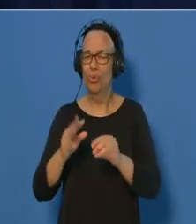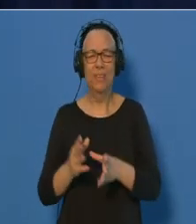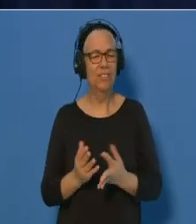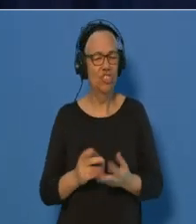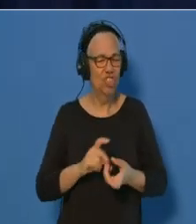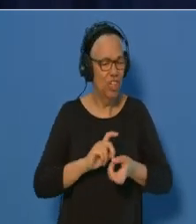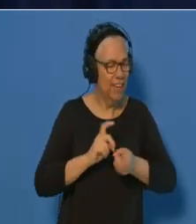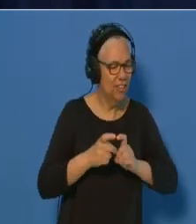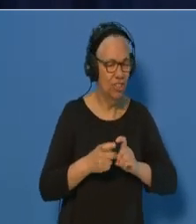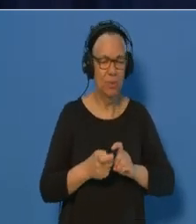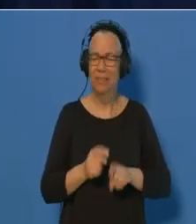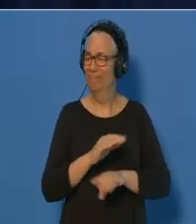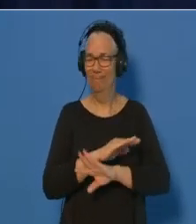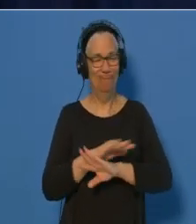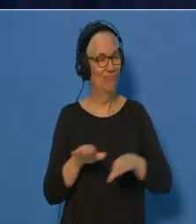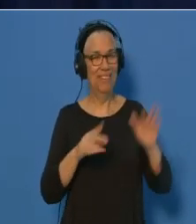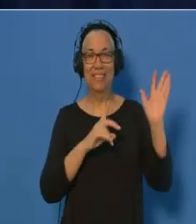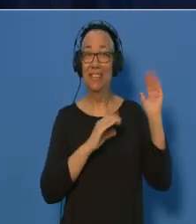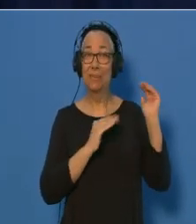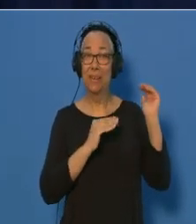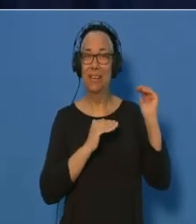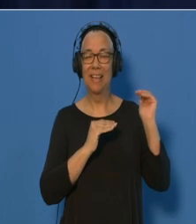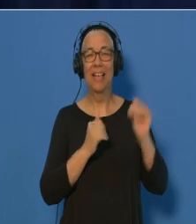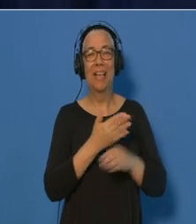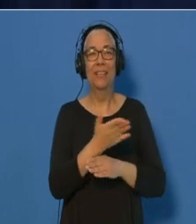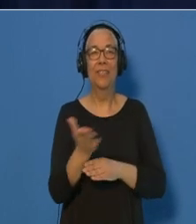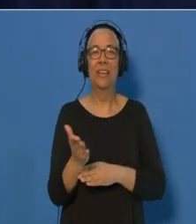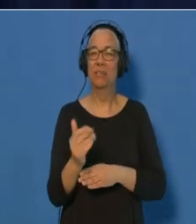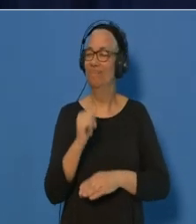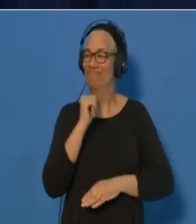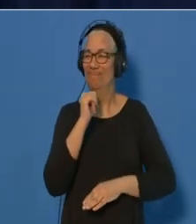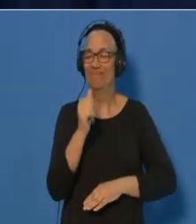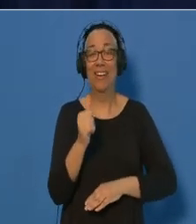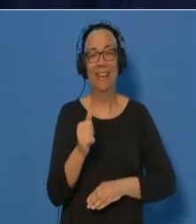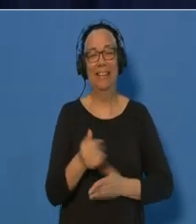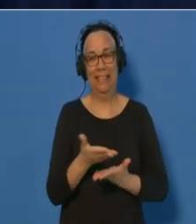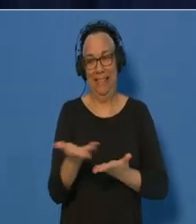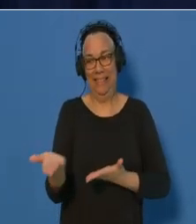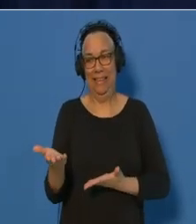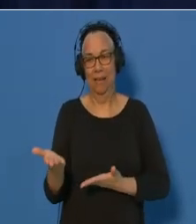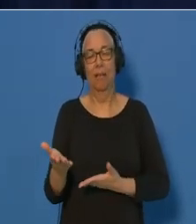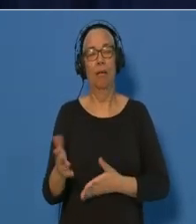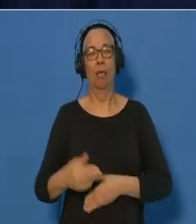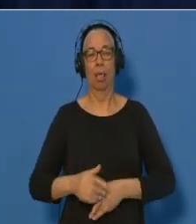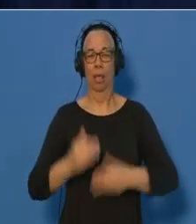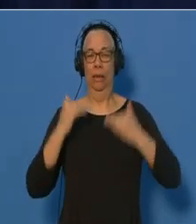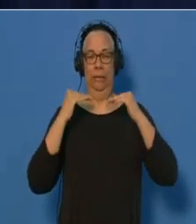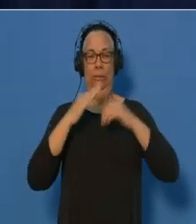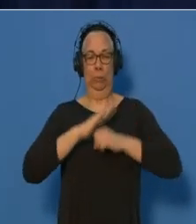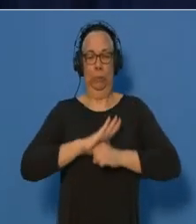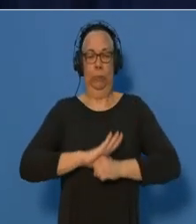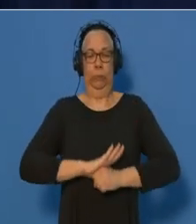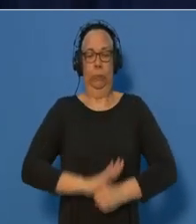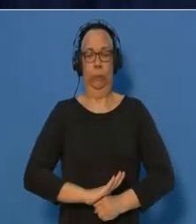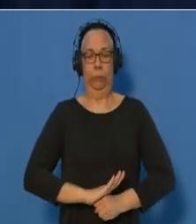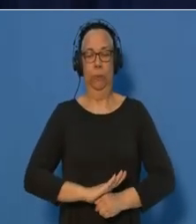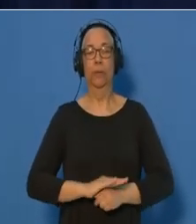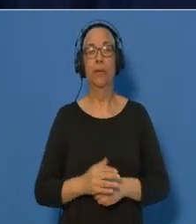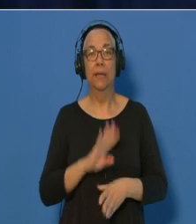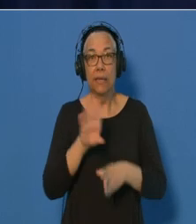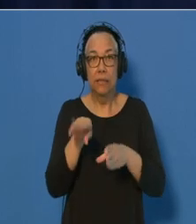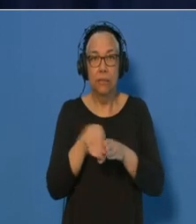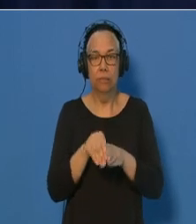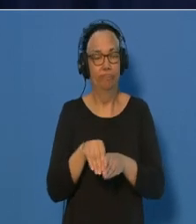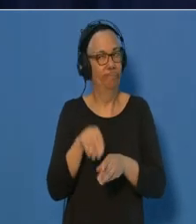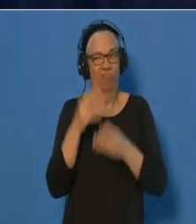anticipate, and the things we have taken for granted are no longer immediately accessible, our levels of stress and anxiety, coupled with uncertainty,